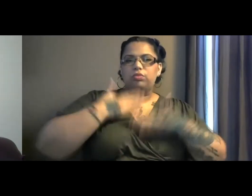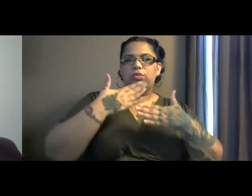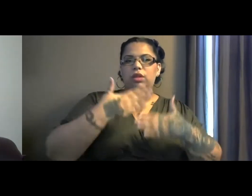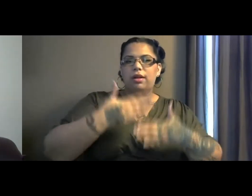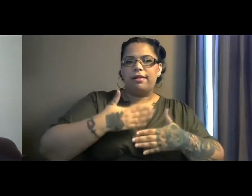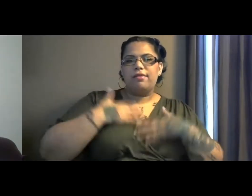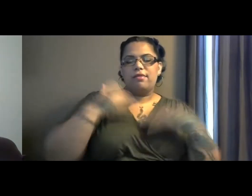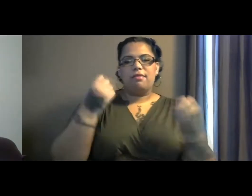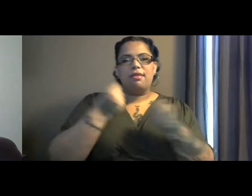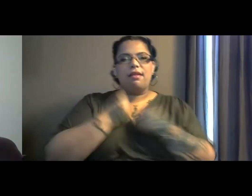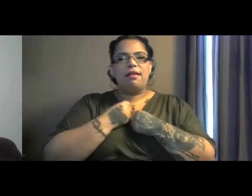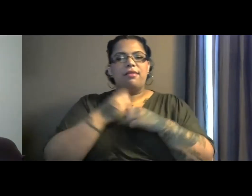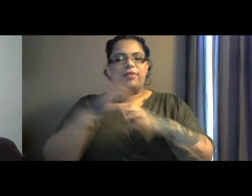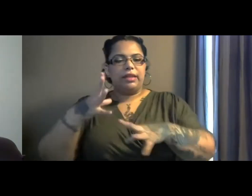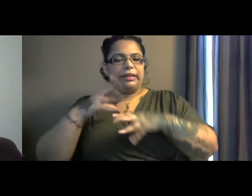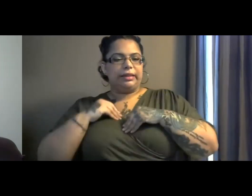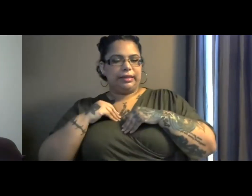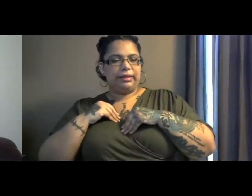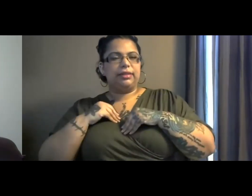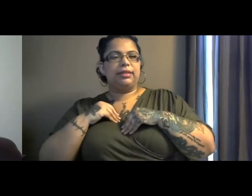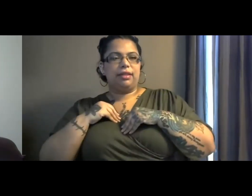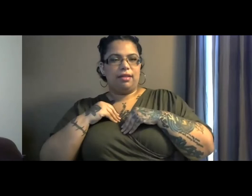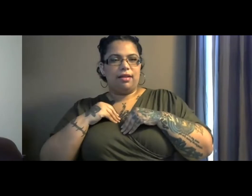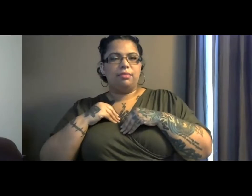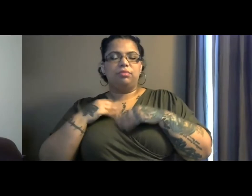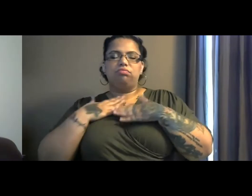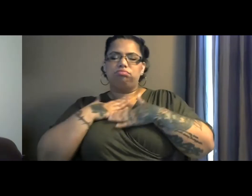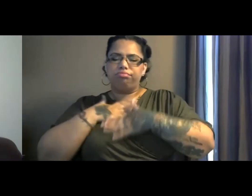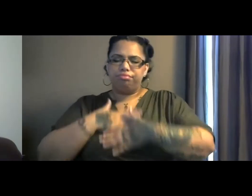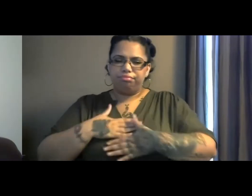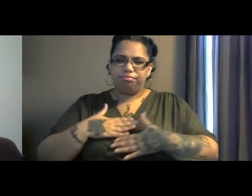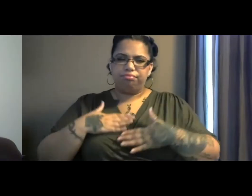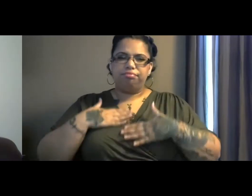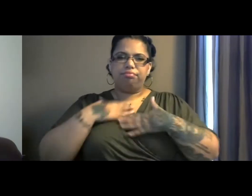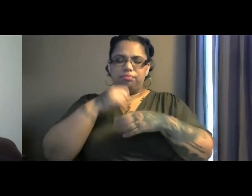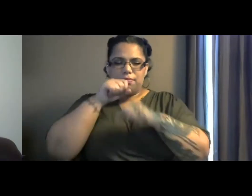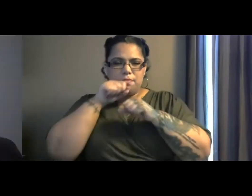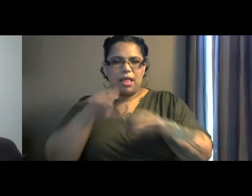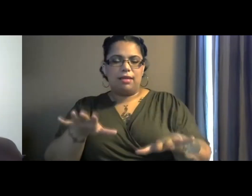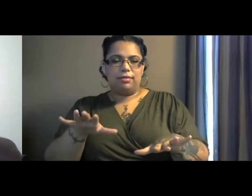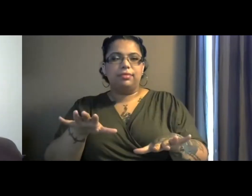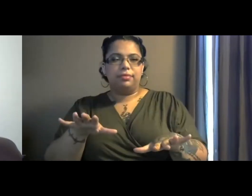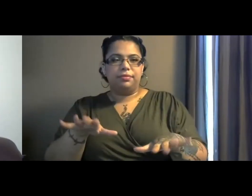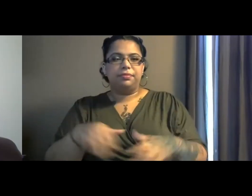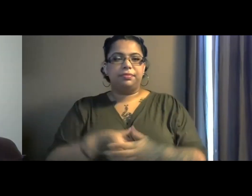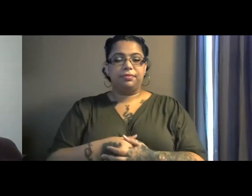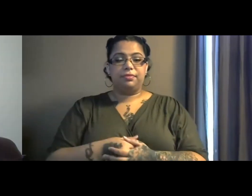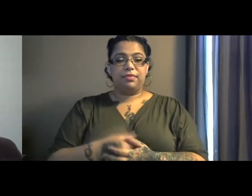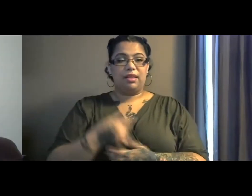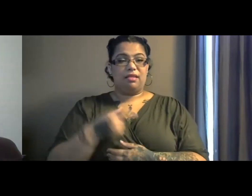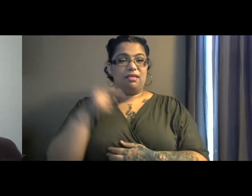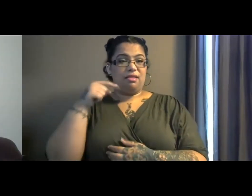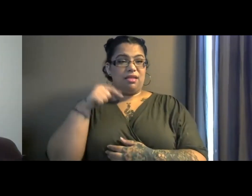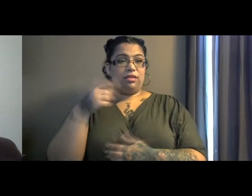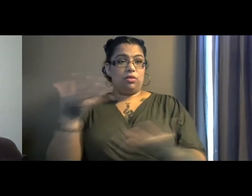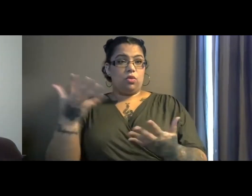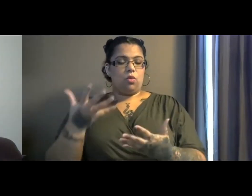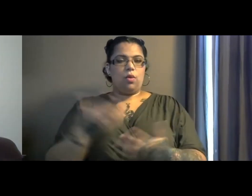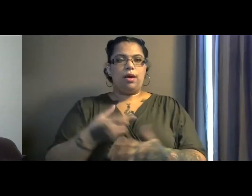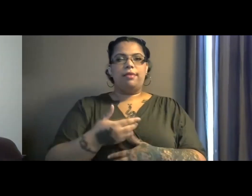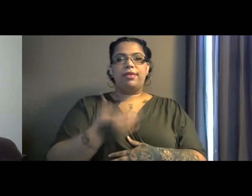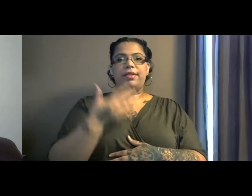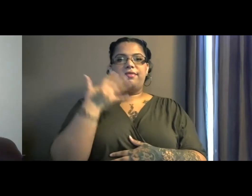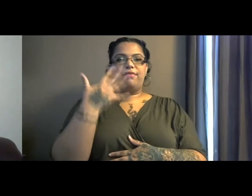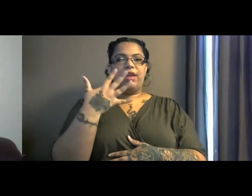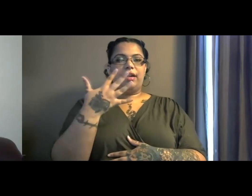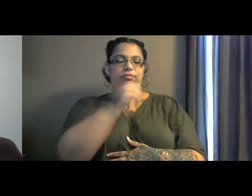accepting, blessing, and grateful. these are the five attitudes of God. And